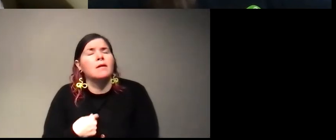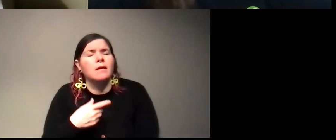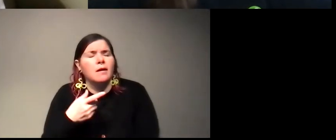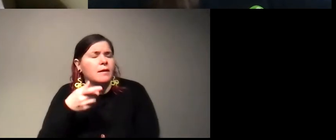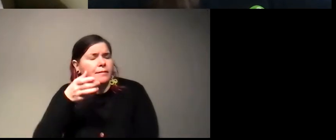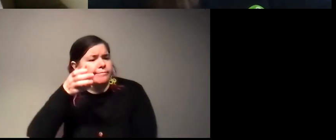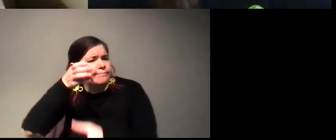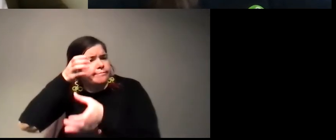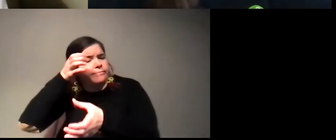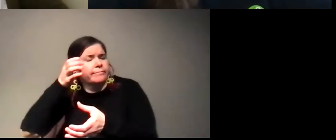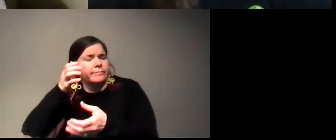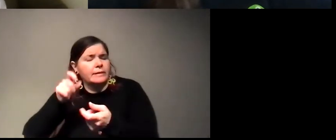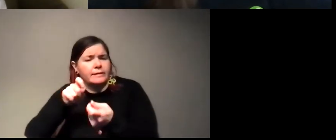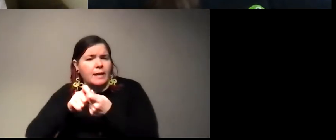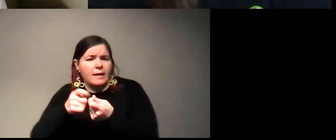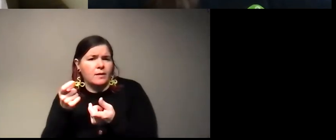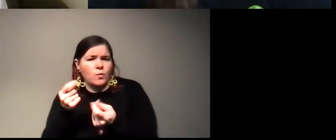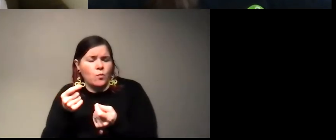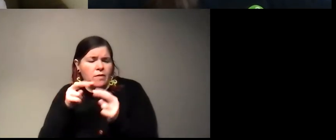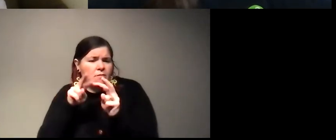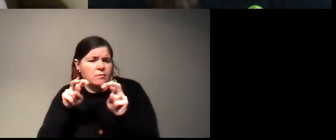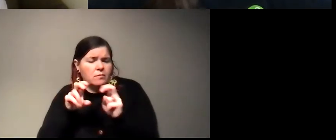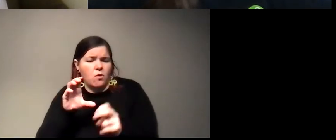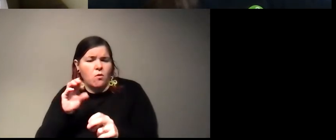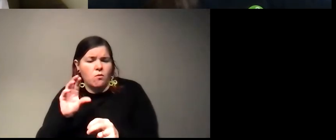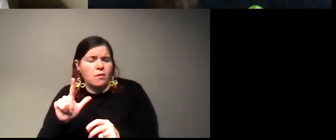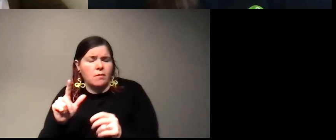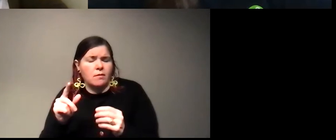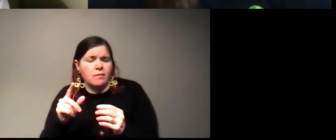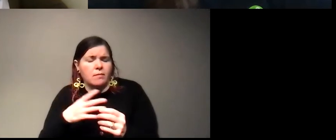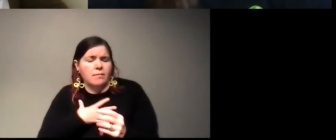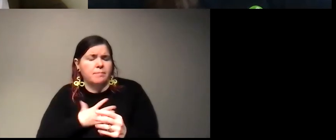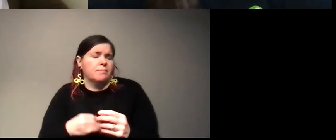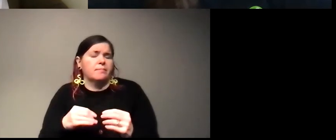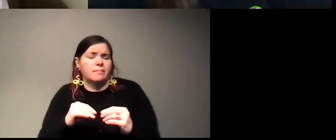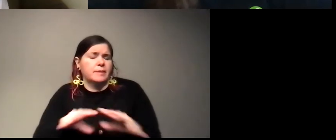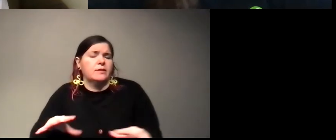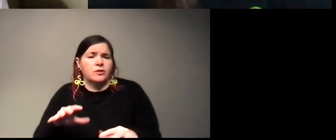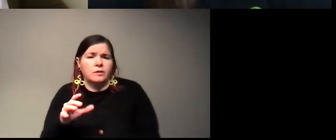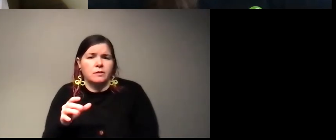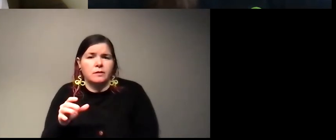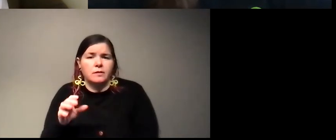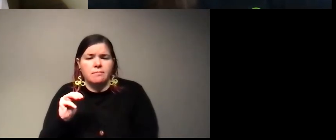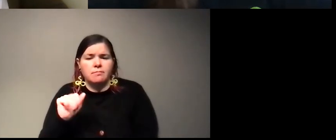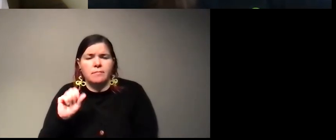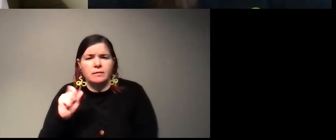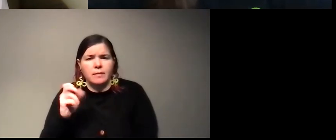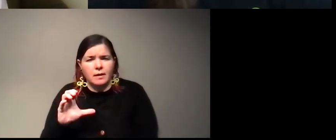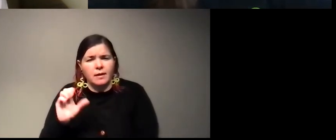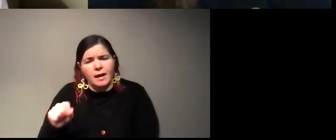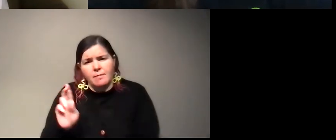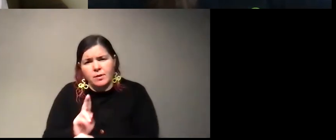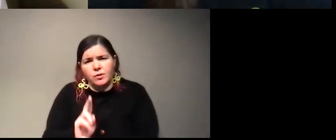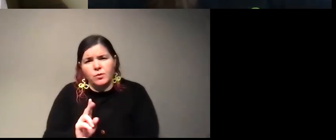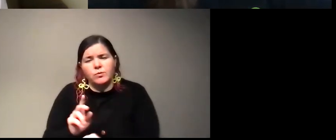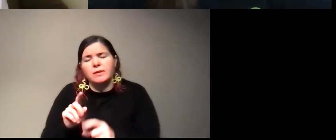about what they'd be looking for in coral bleaching, but mass spec can be used. It just really depends on the identity of